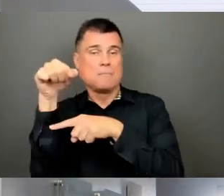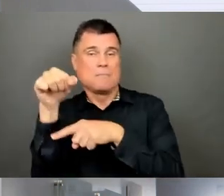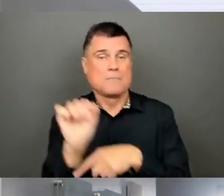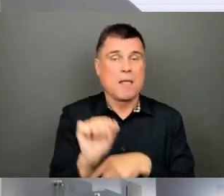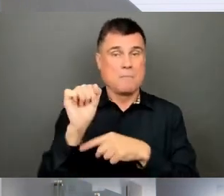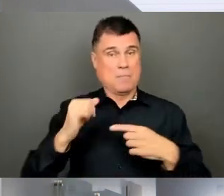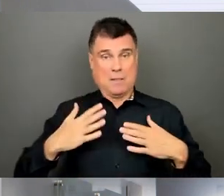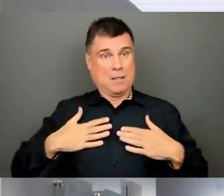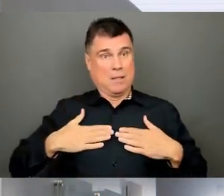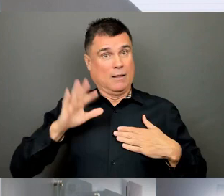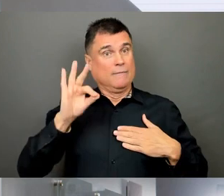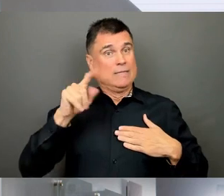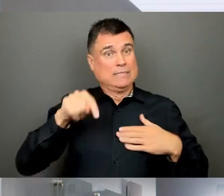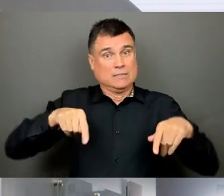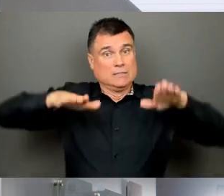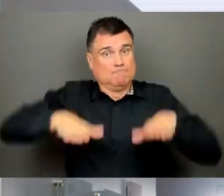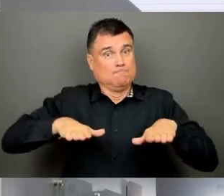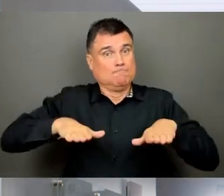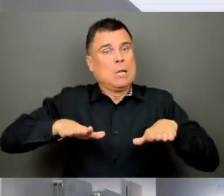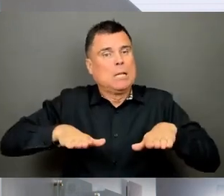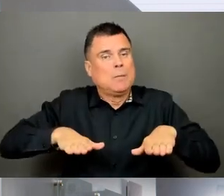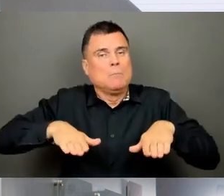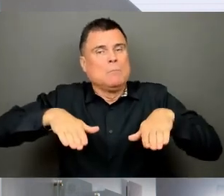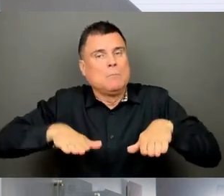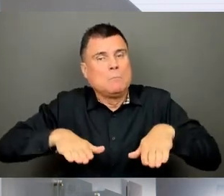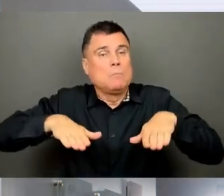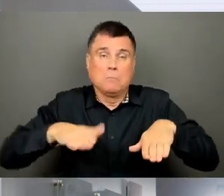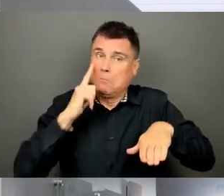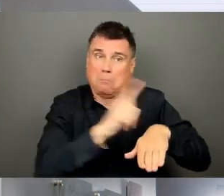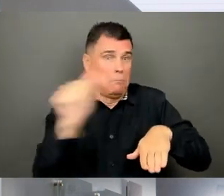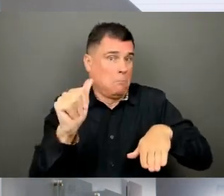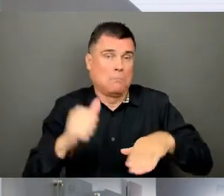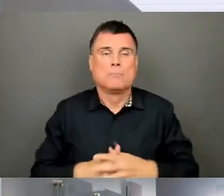My heels are kind of jumping a little bit too. That's okay, adds dynamic to it.